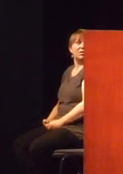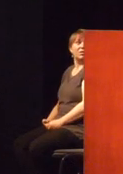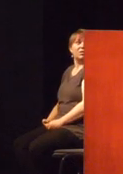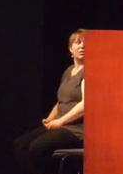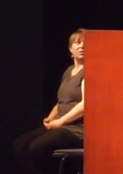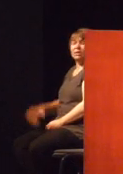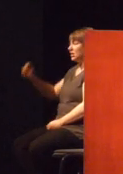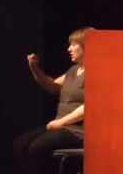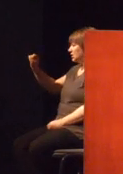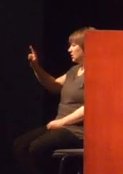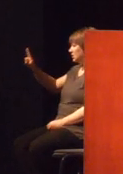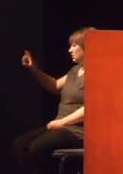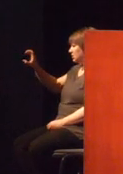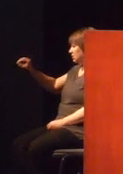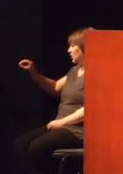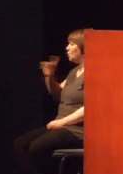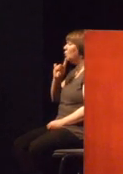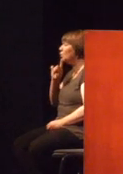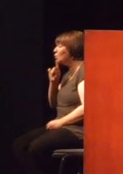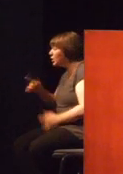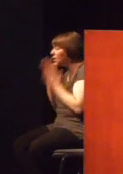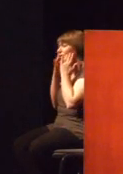Luis Obispo one of the friendliest places I've been,